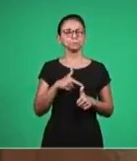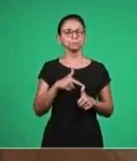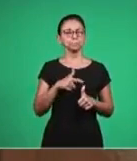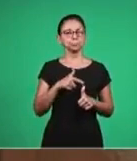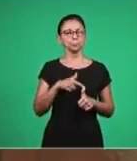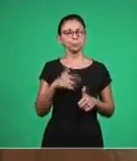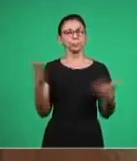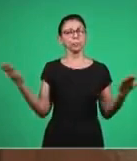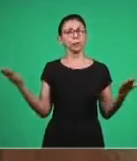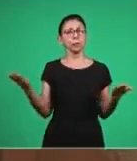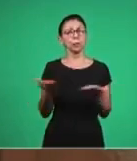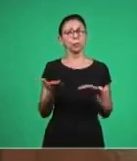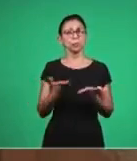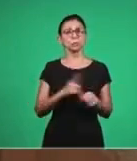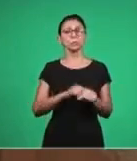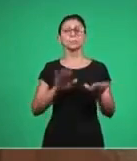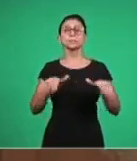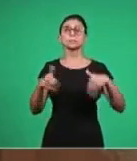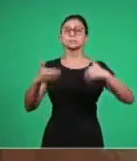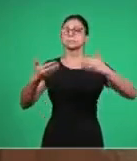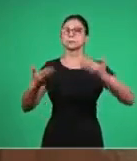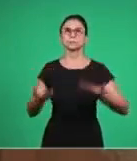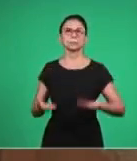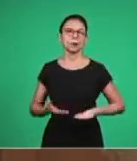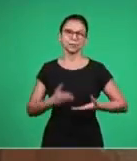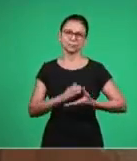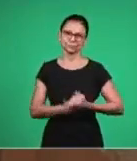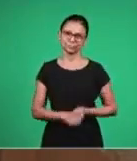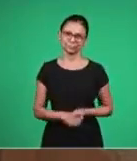we are living. What is the moment that we are living?